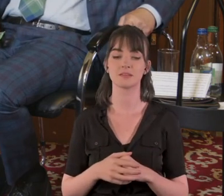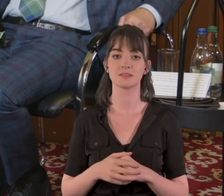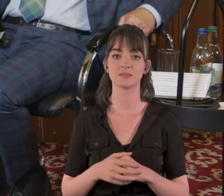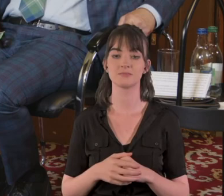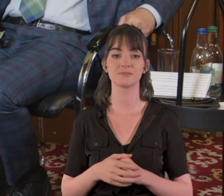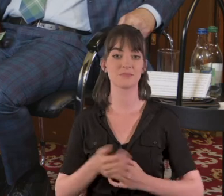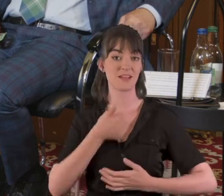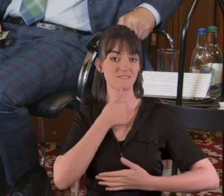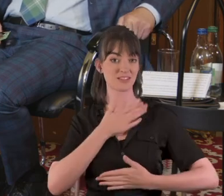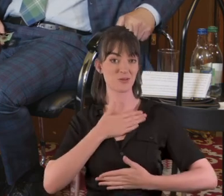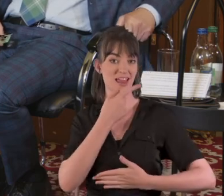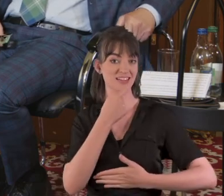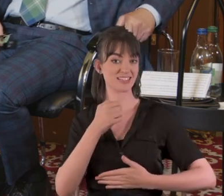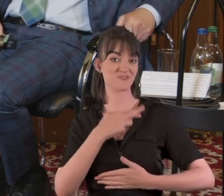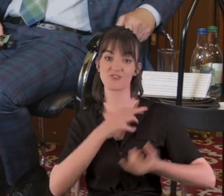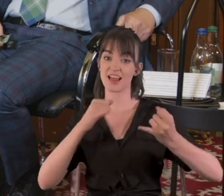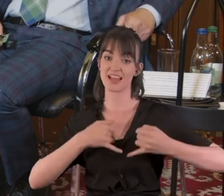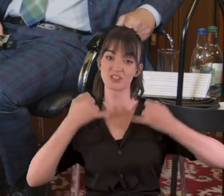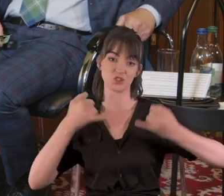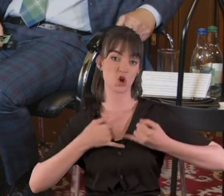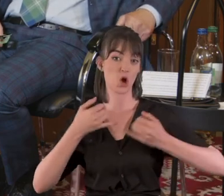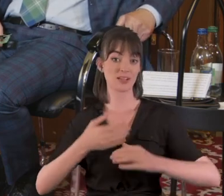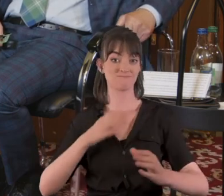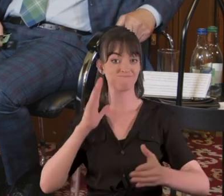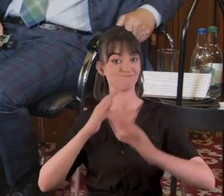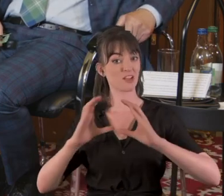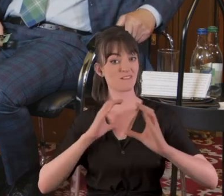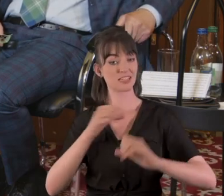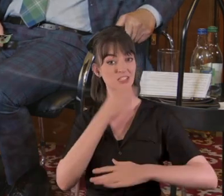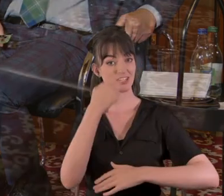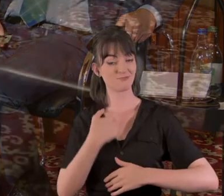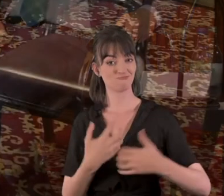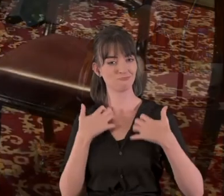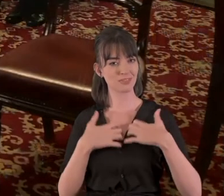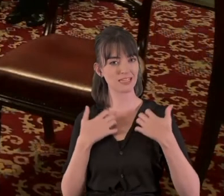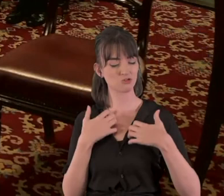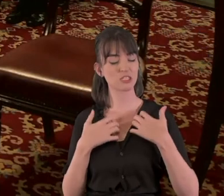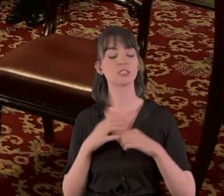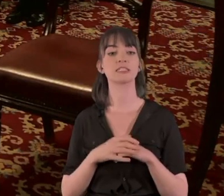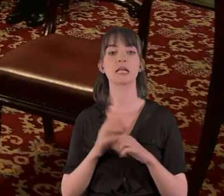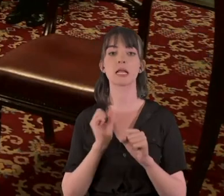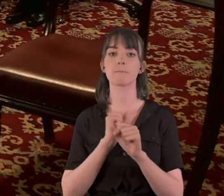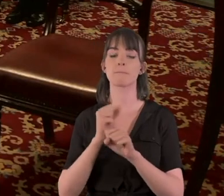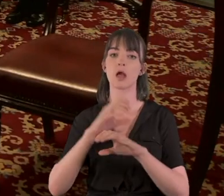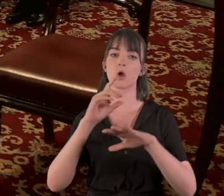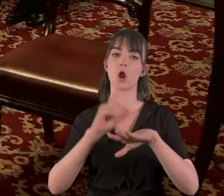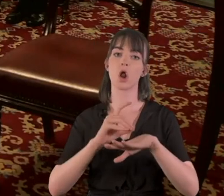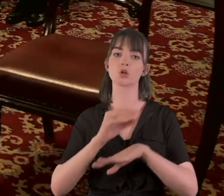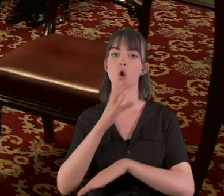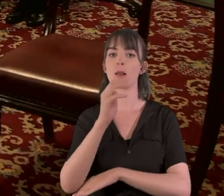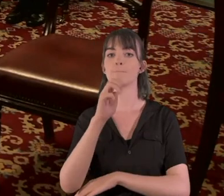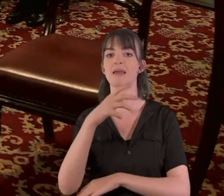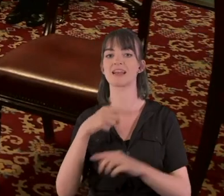First, I'd like to say I really enjoyed the talk. I thought it was interesting both Dr. Coleman and Michael talking